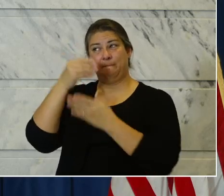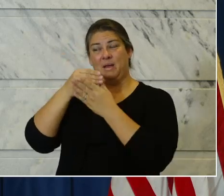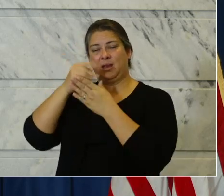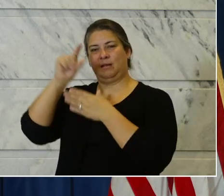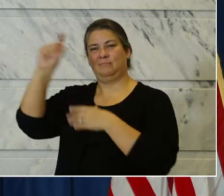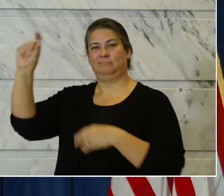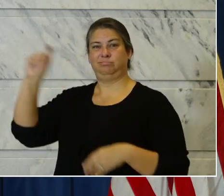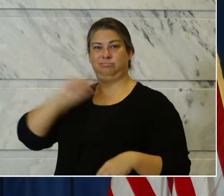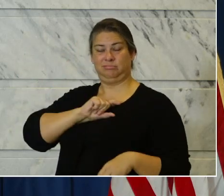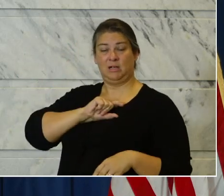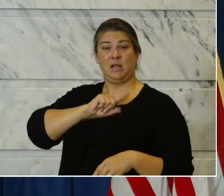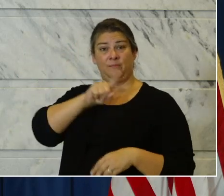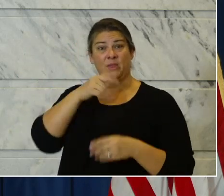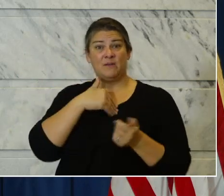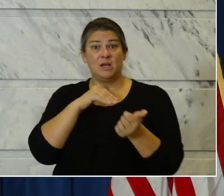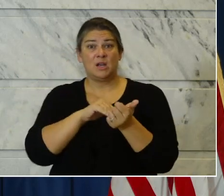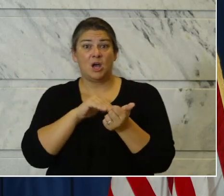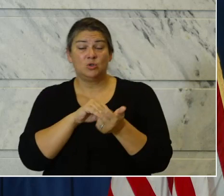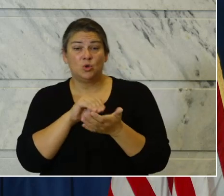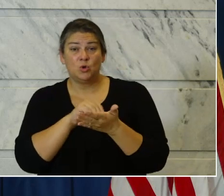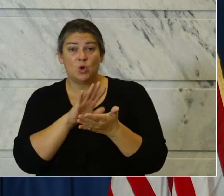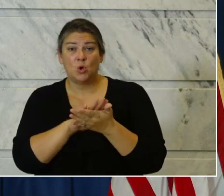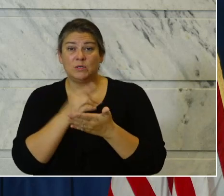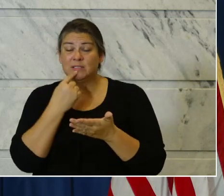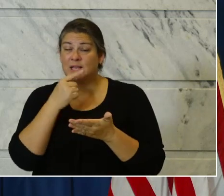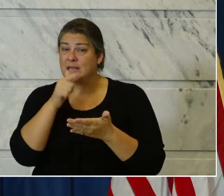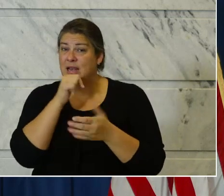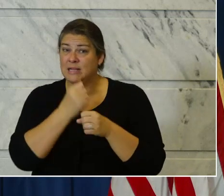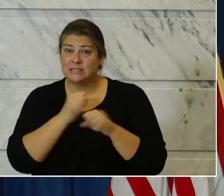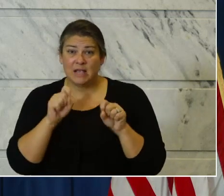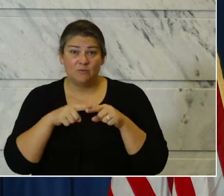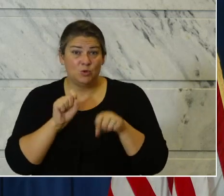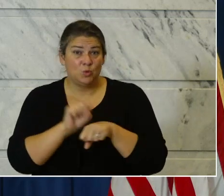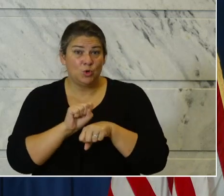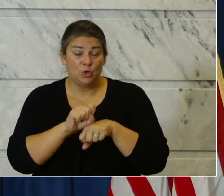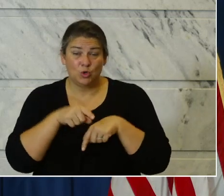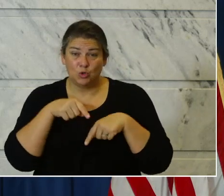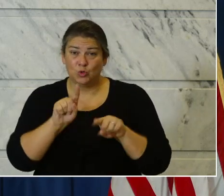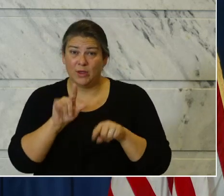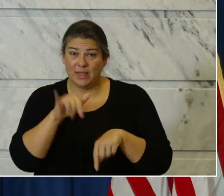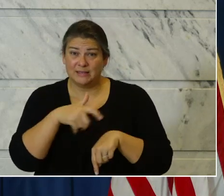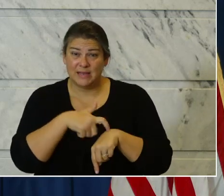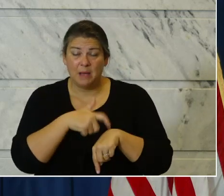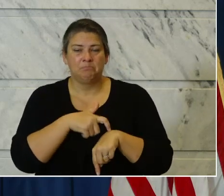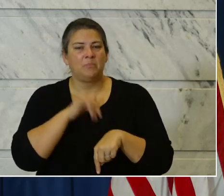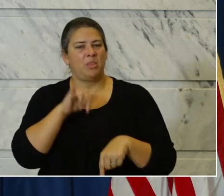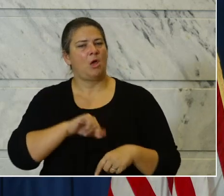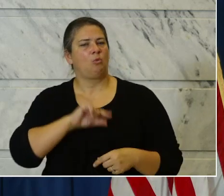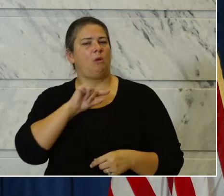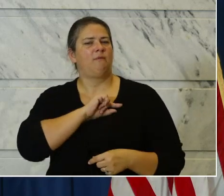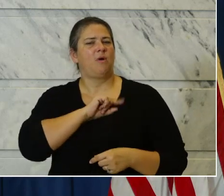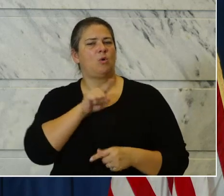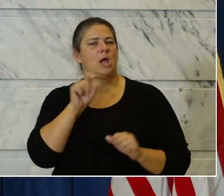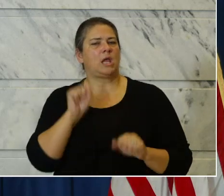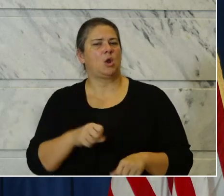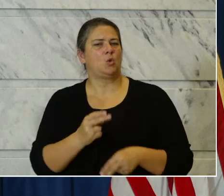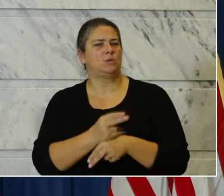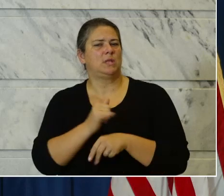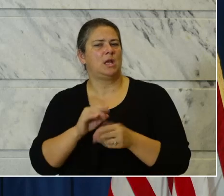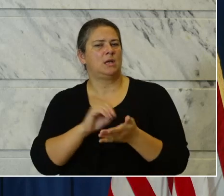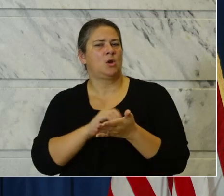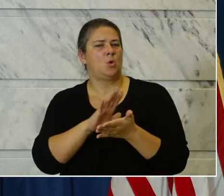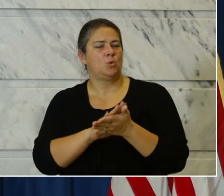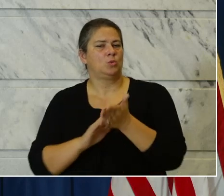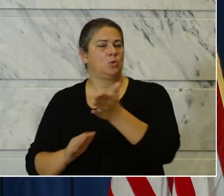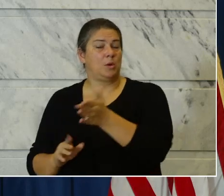you have a doctor's note that says it's not safe for you to work during the pandemic, that would qualify you. But if you simply